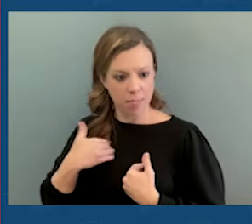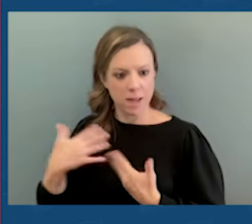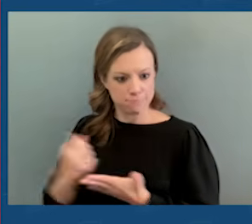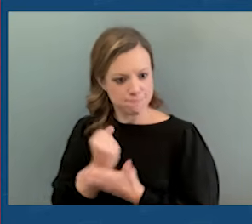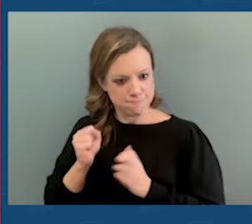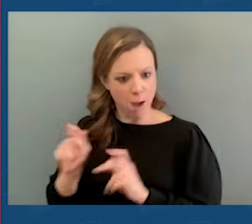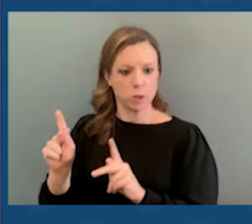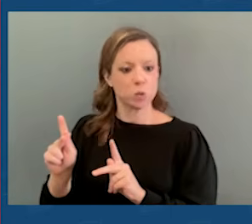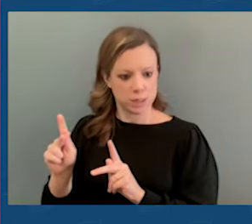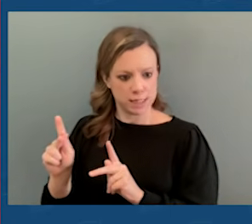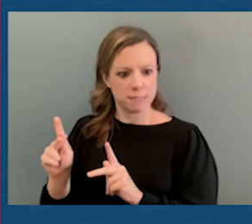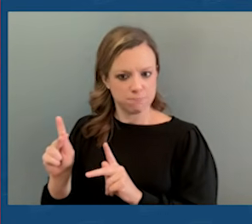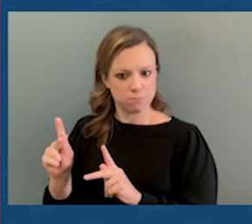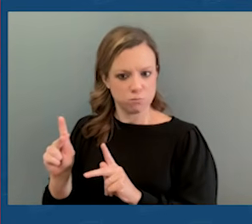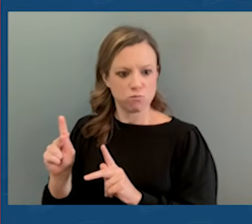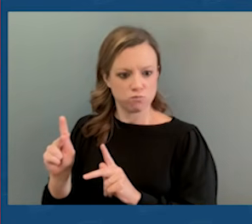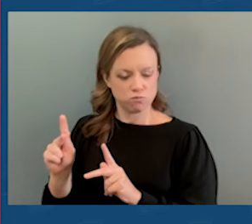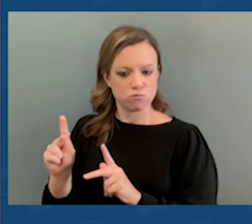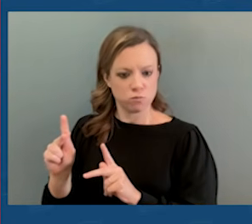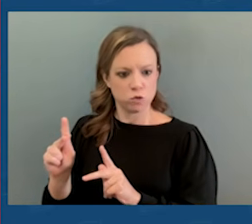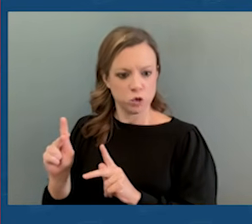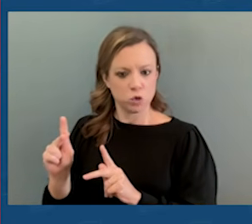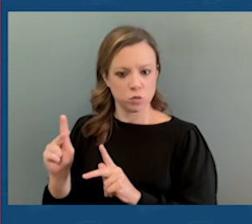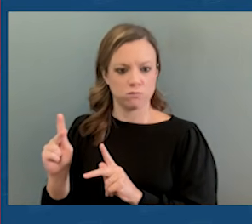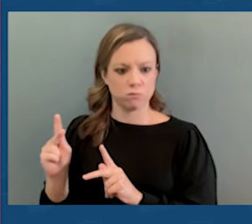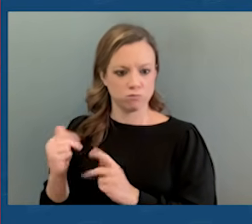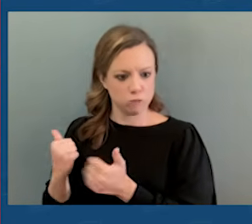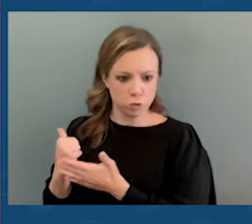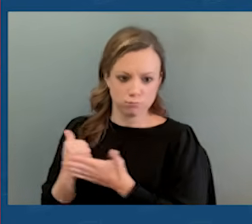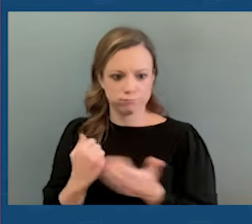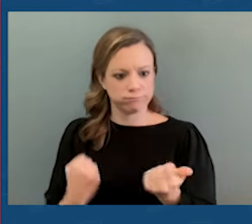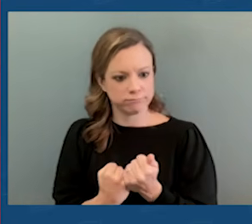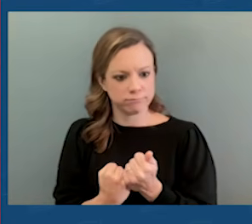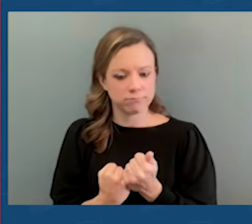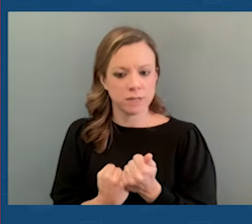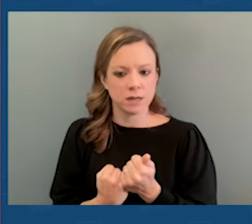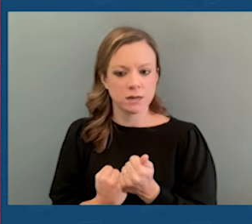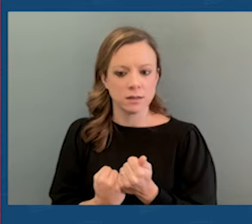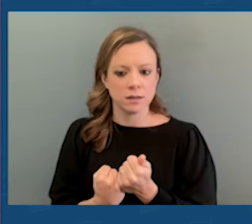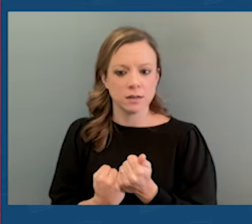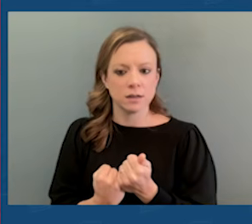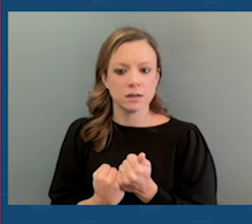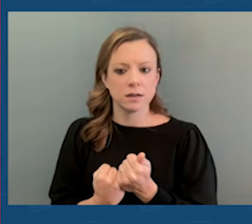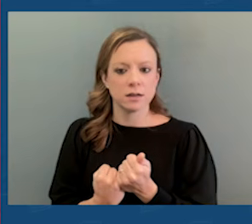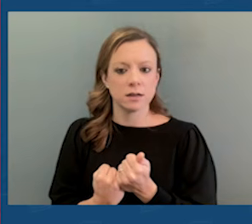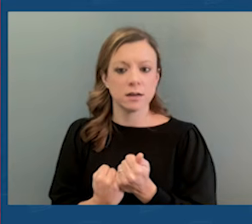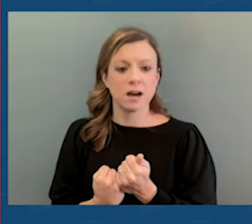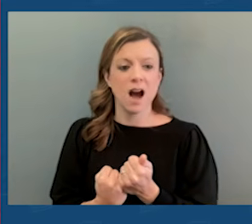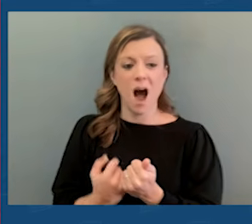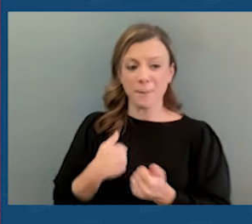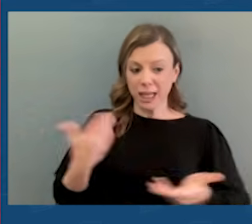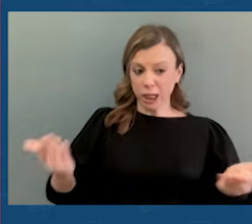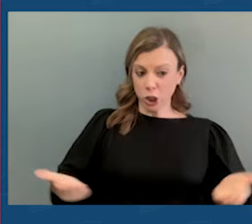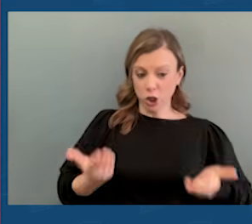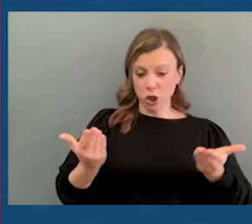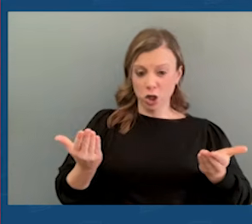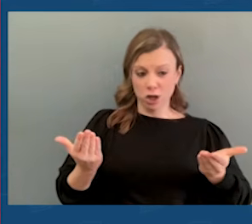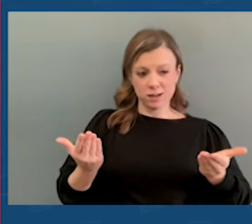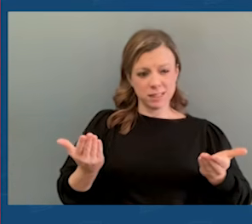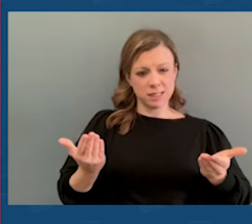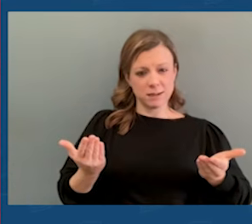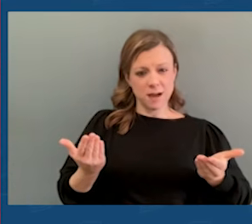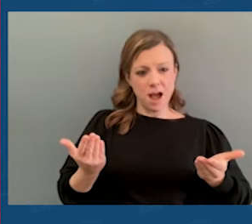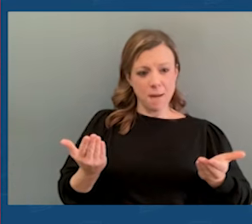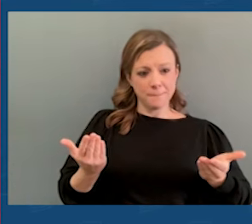And to be here, to understanding, because I'm not sure people really understand the